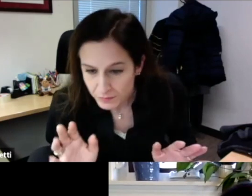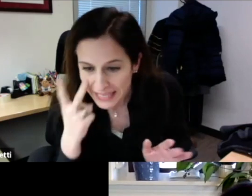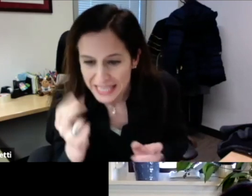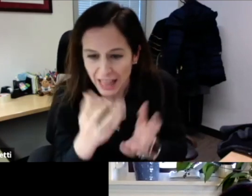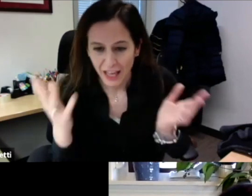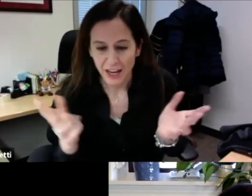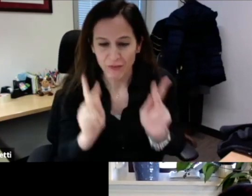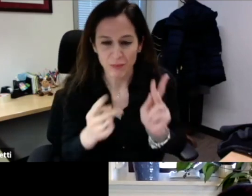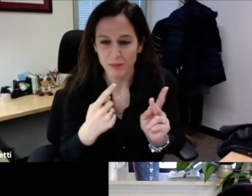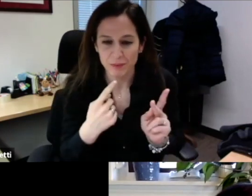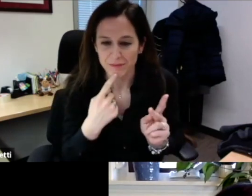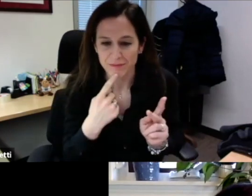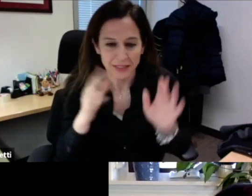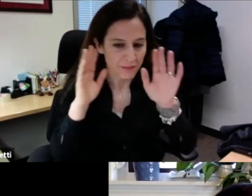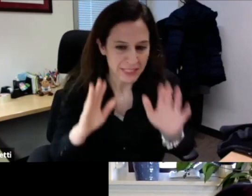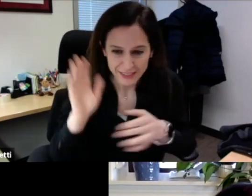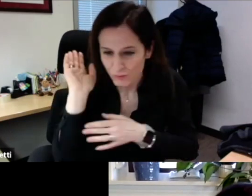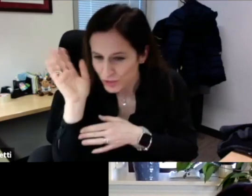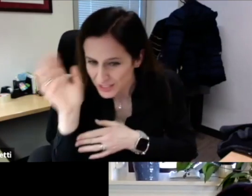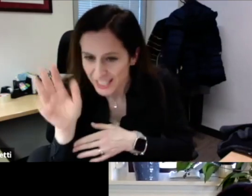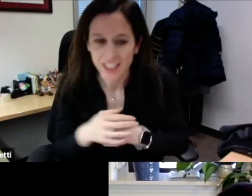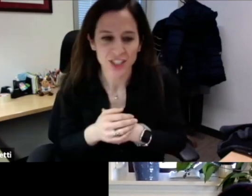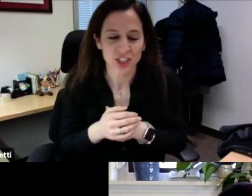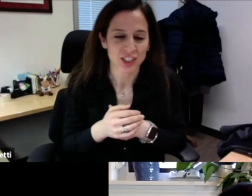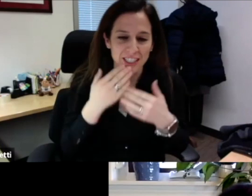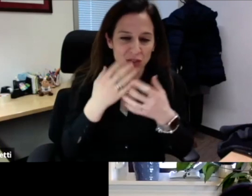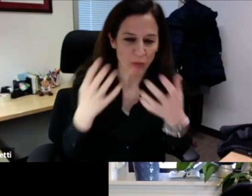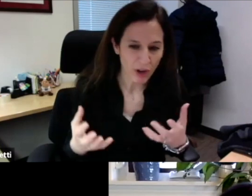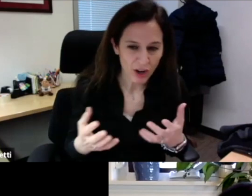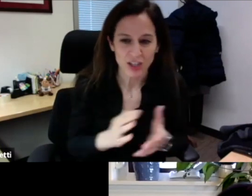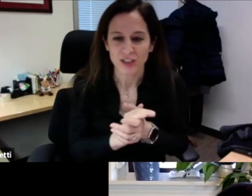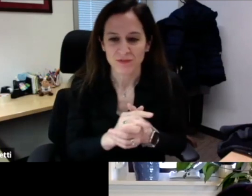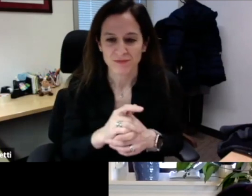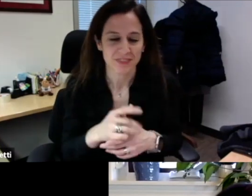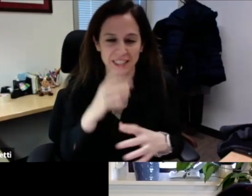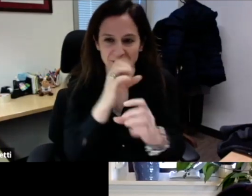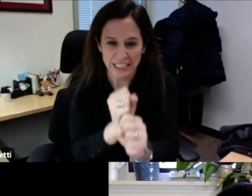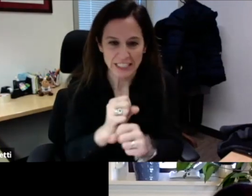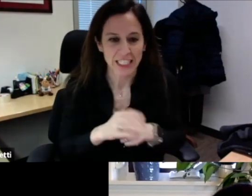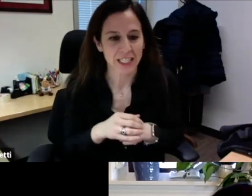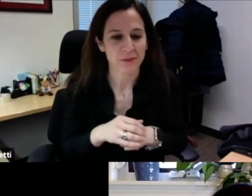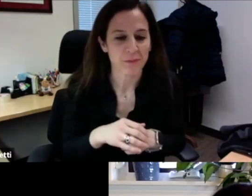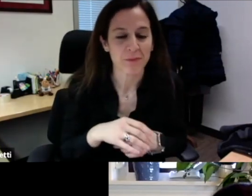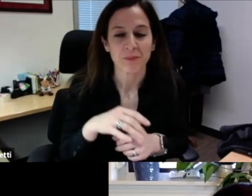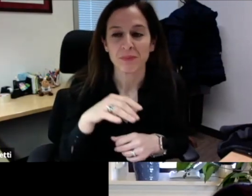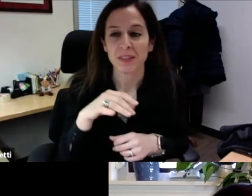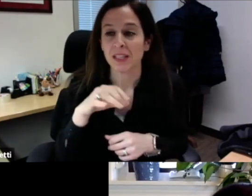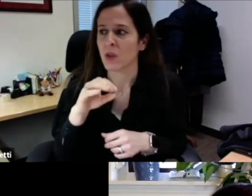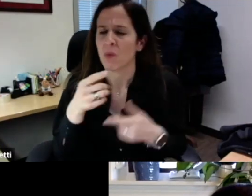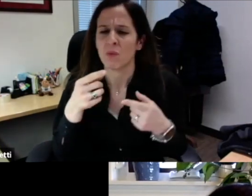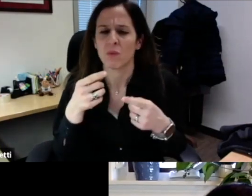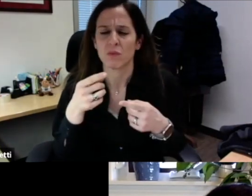Got it. And I see a lot of people are just sending comments like, great presentation, thank you so much, great